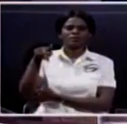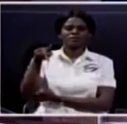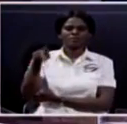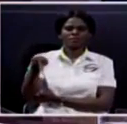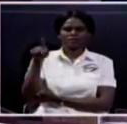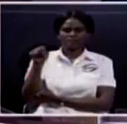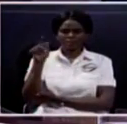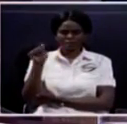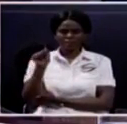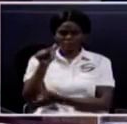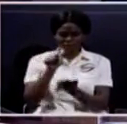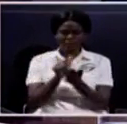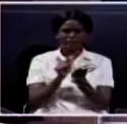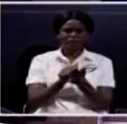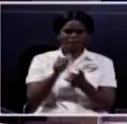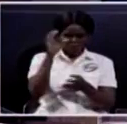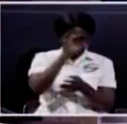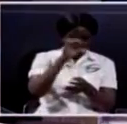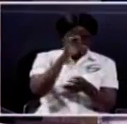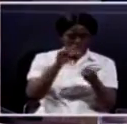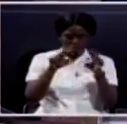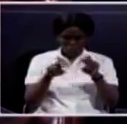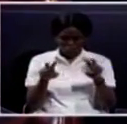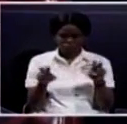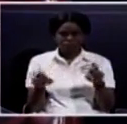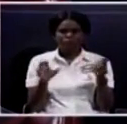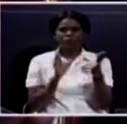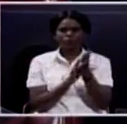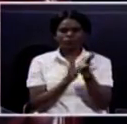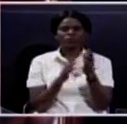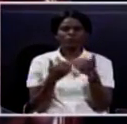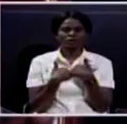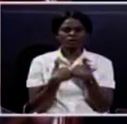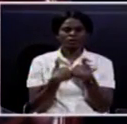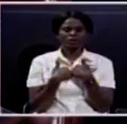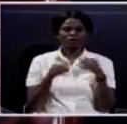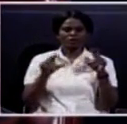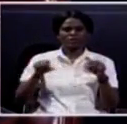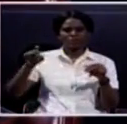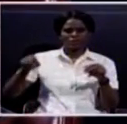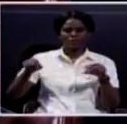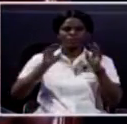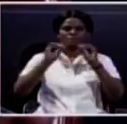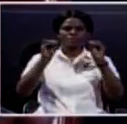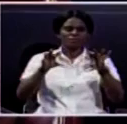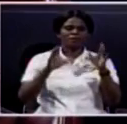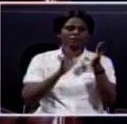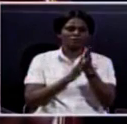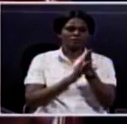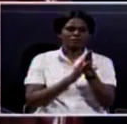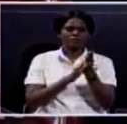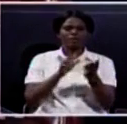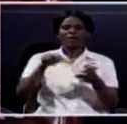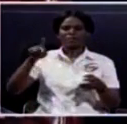Lusaka, you do a survey, PS, you'll find there is schools who have a shortfall. There is no need for teachers in Lusaka to be